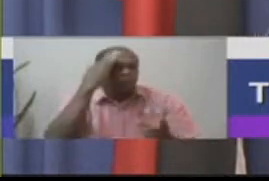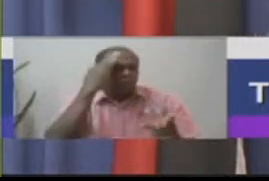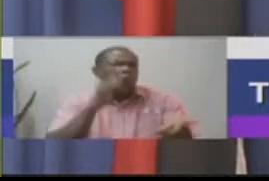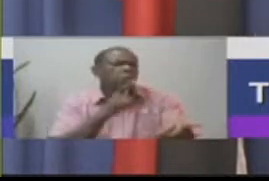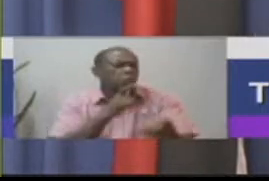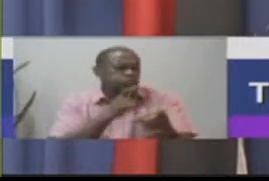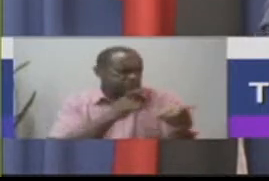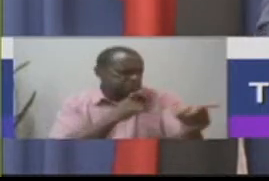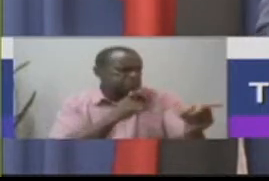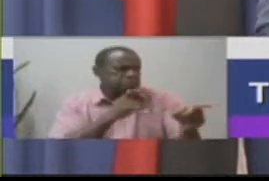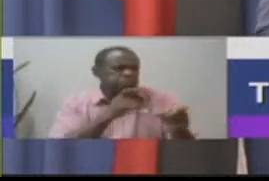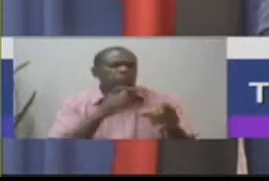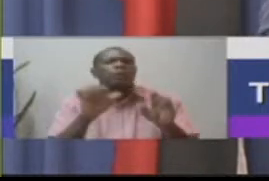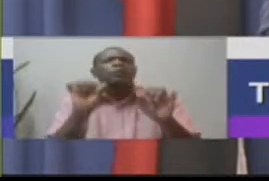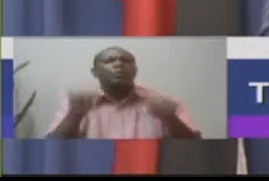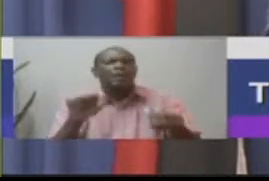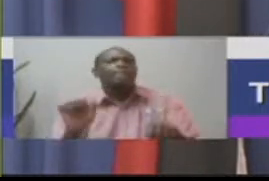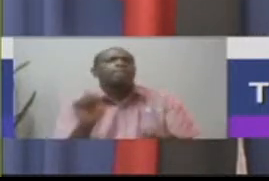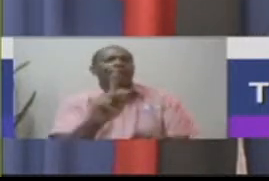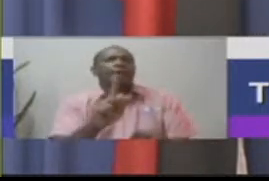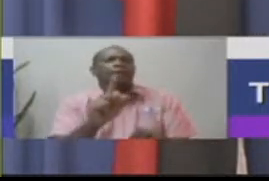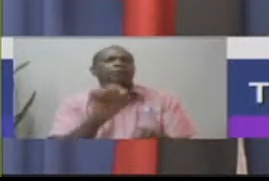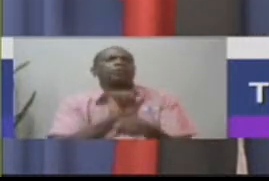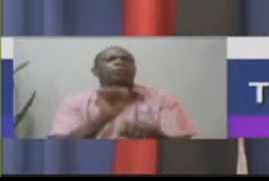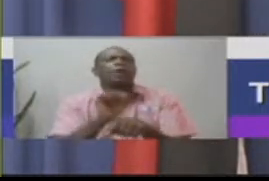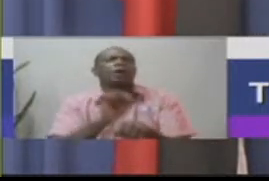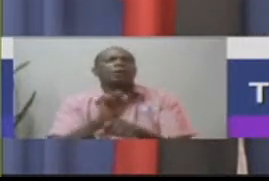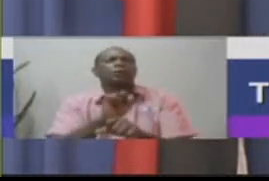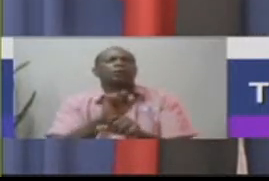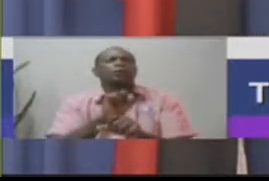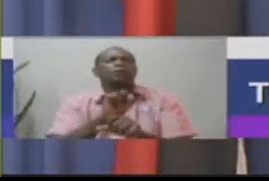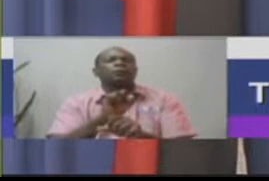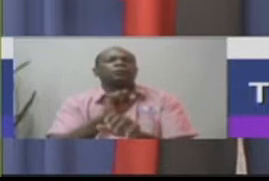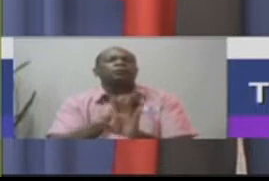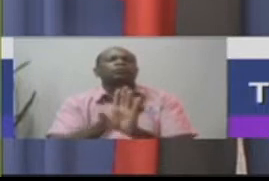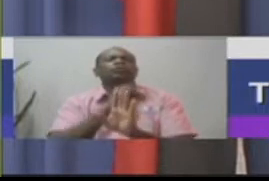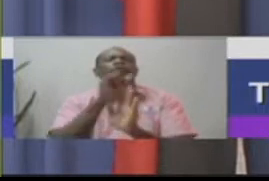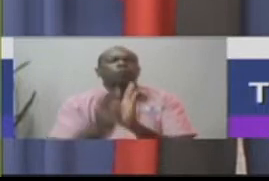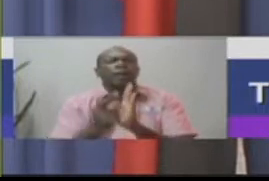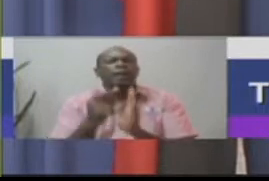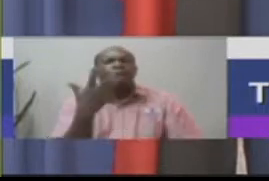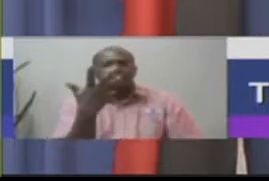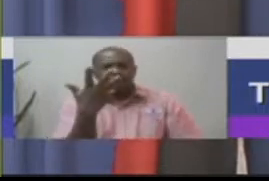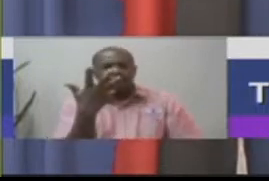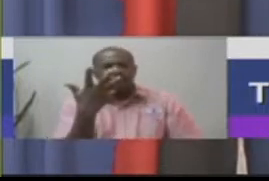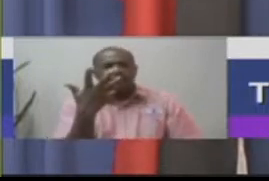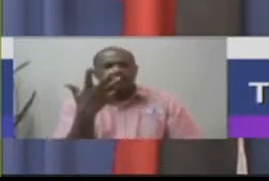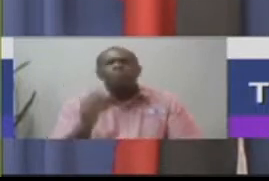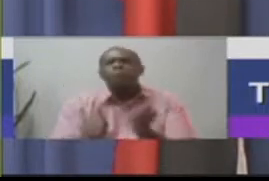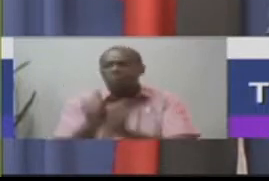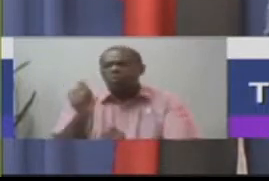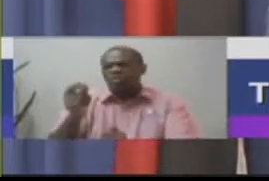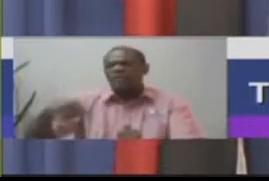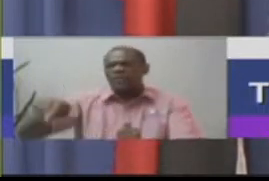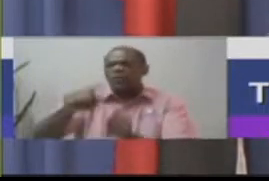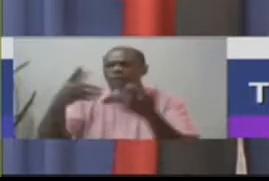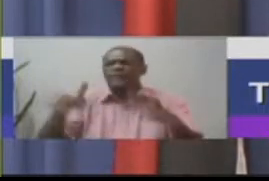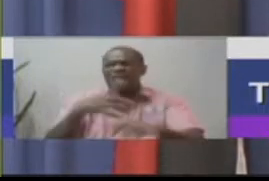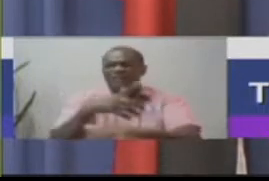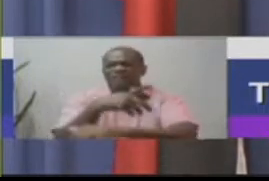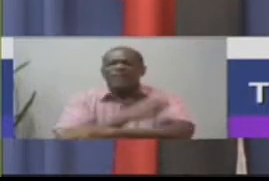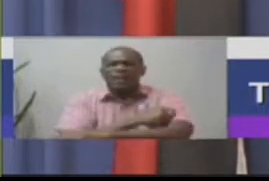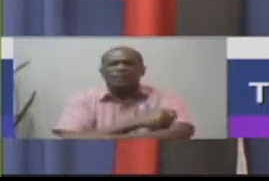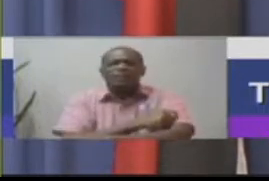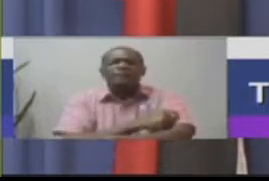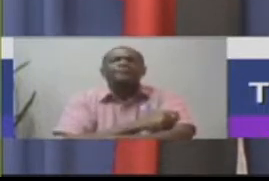be at work, and most of you should be vaccinated, and that the country should have in hand, in a matter of